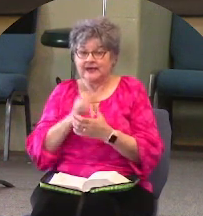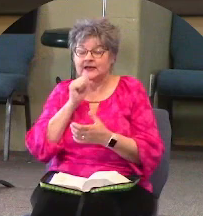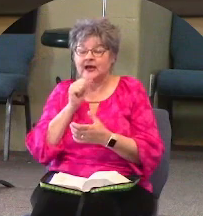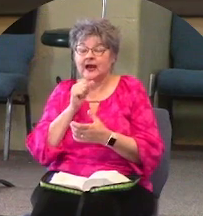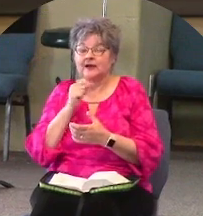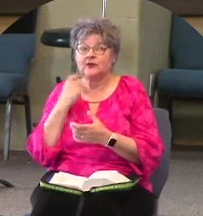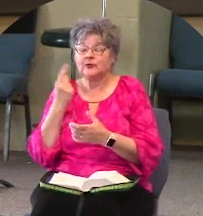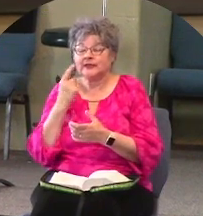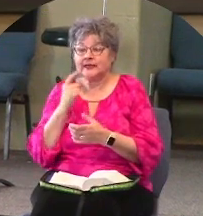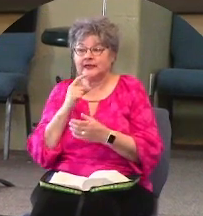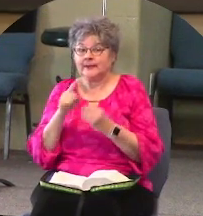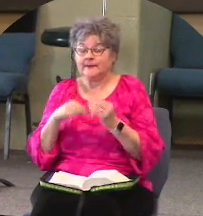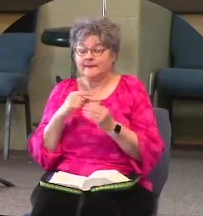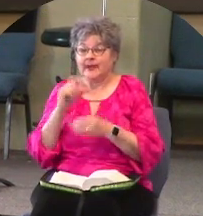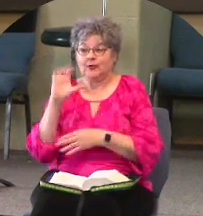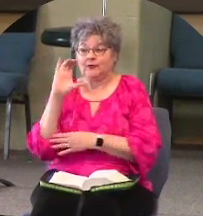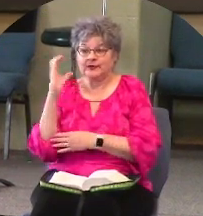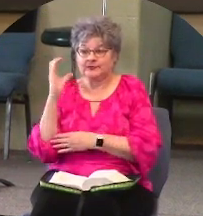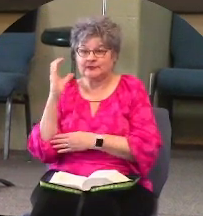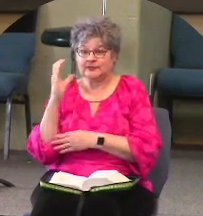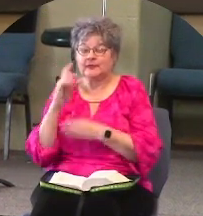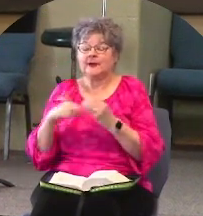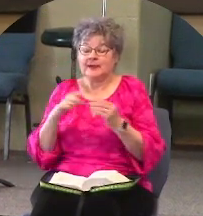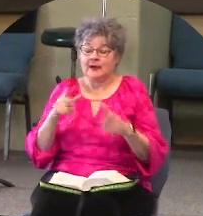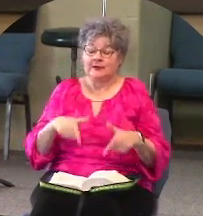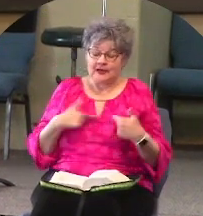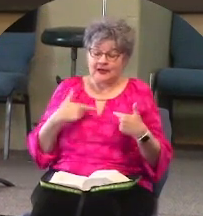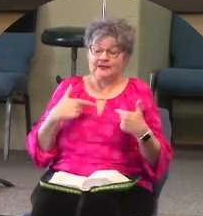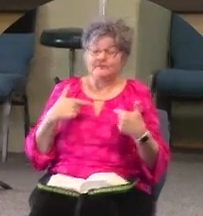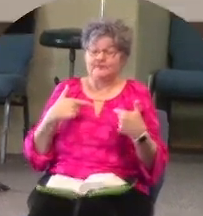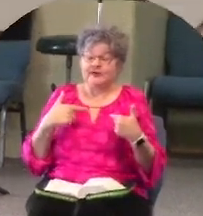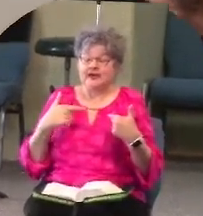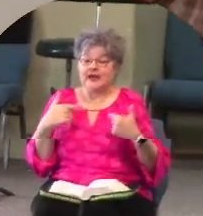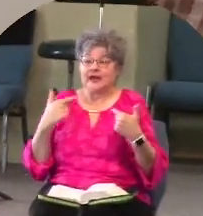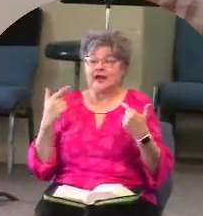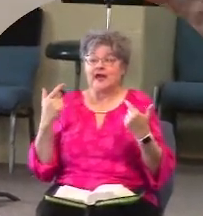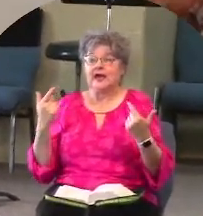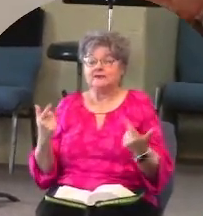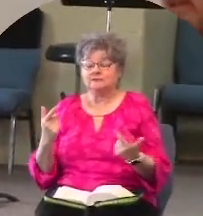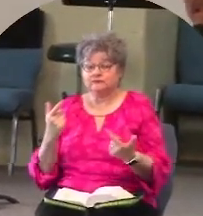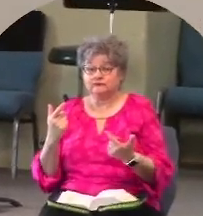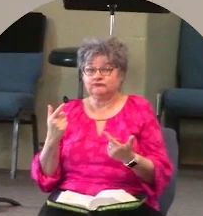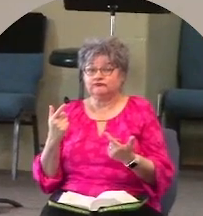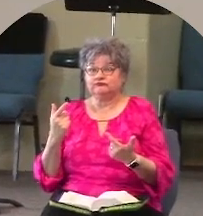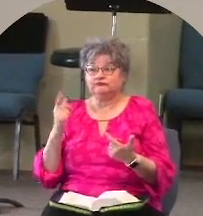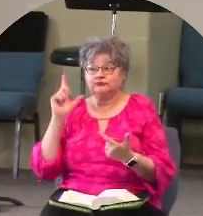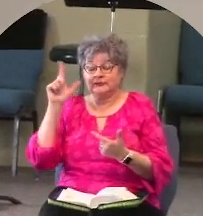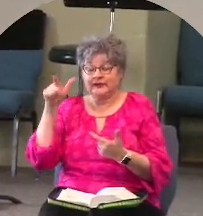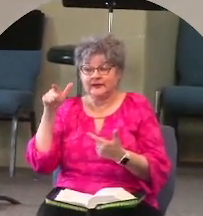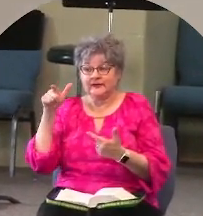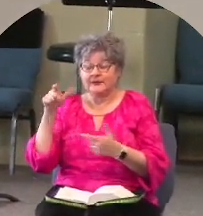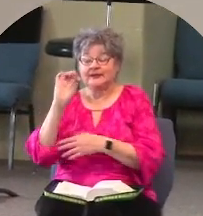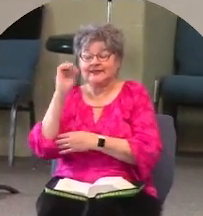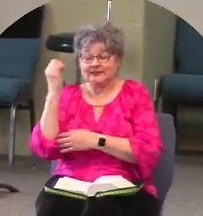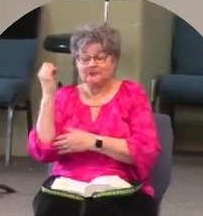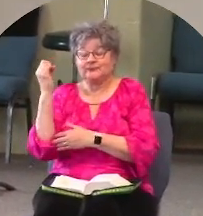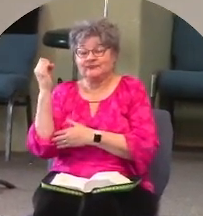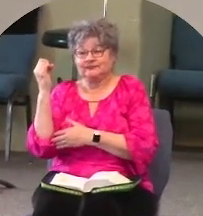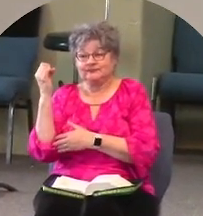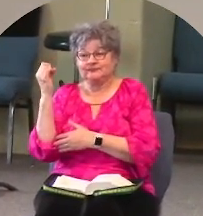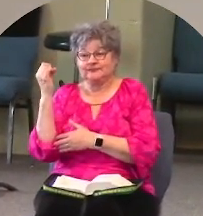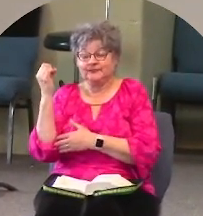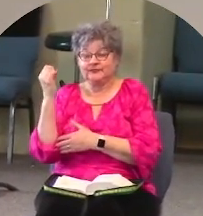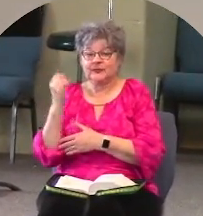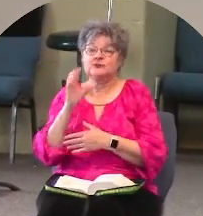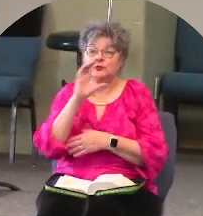about Christmas, but about life, and ultimately, Easter. Because Christmas